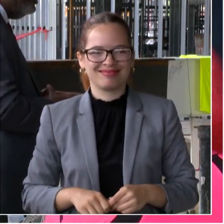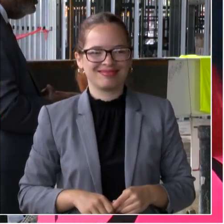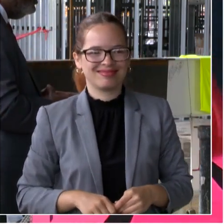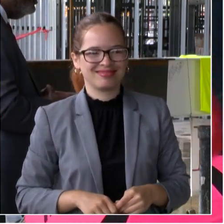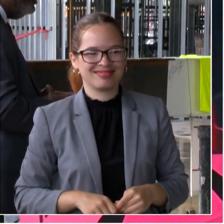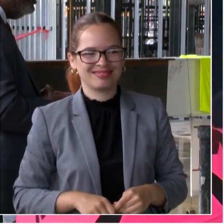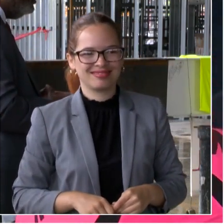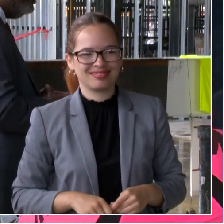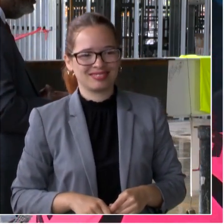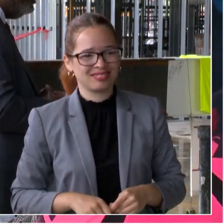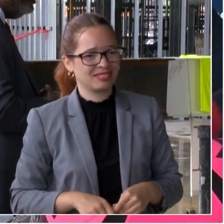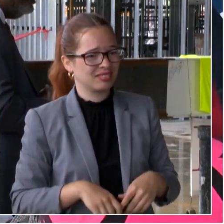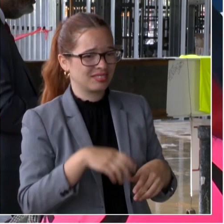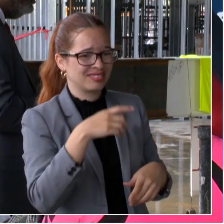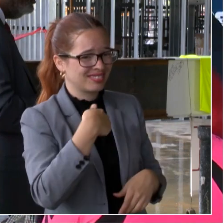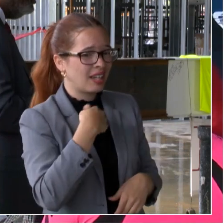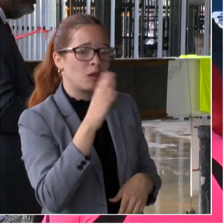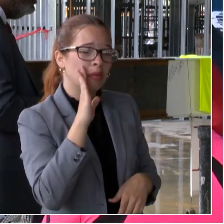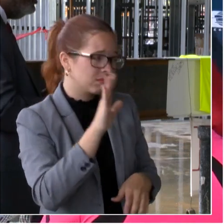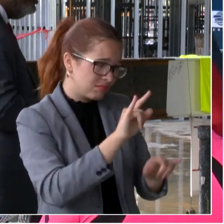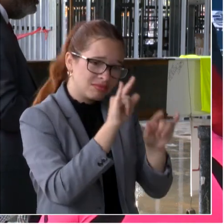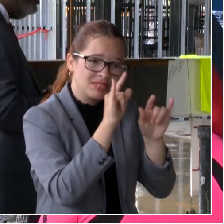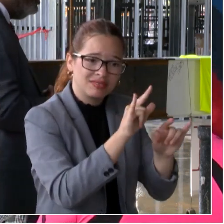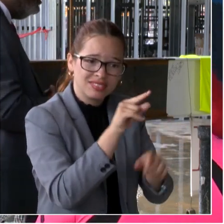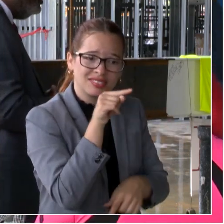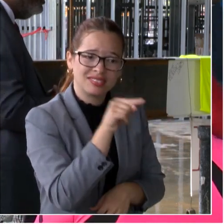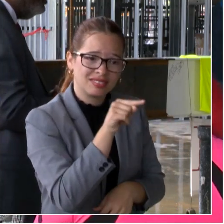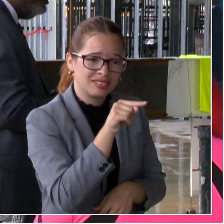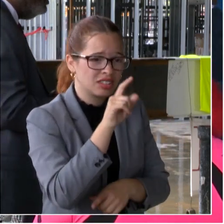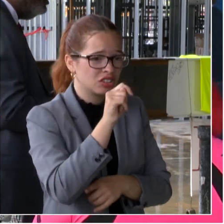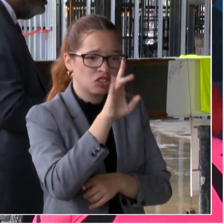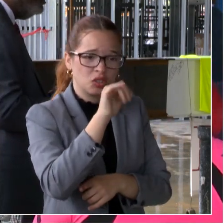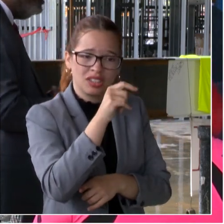Let's give another hand to Councilmember Gray.